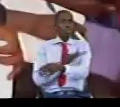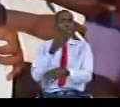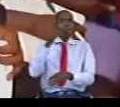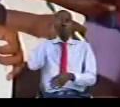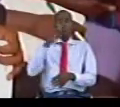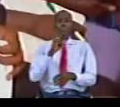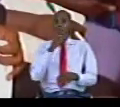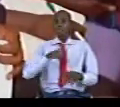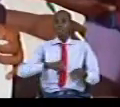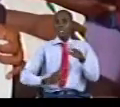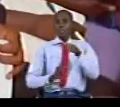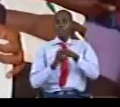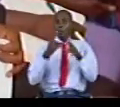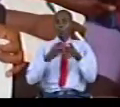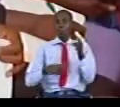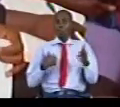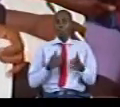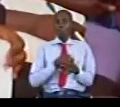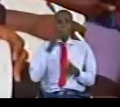we know.